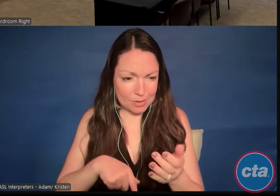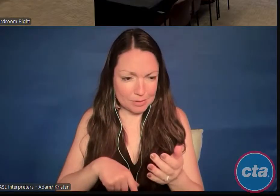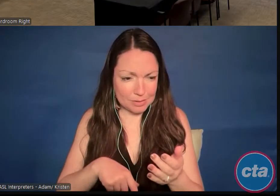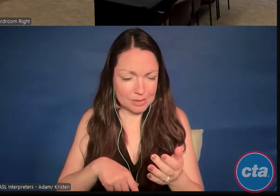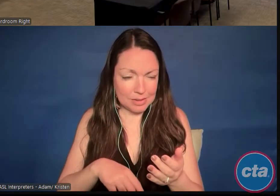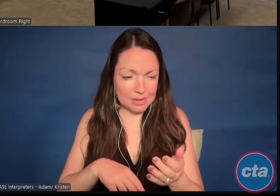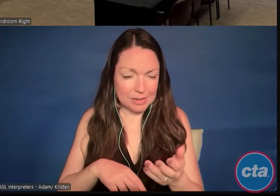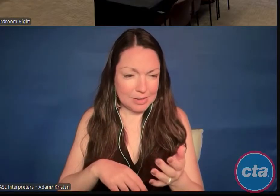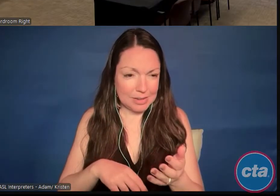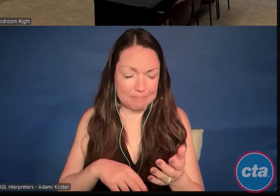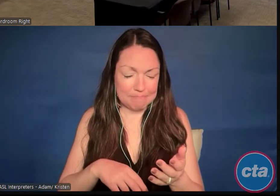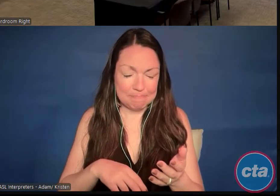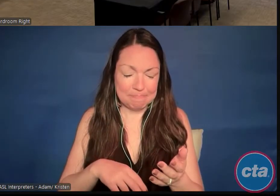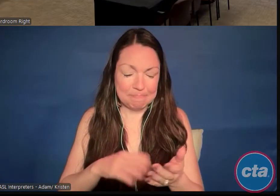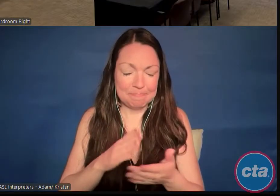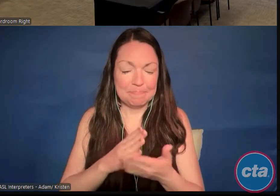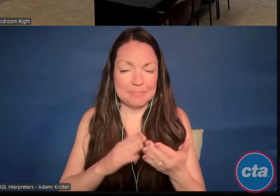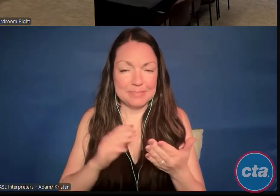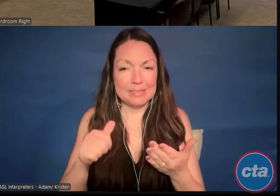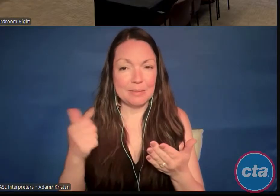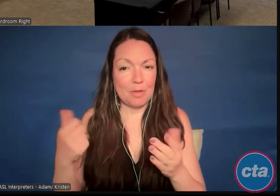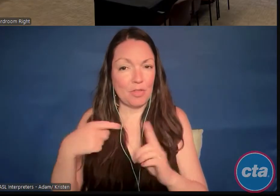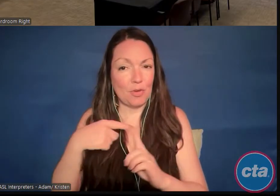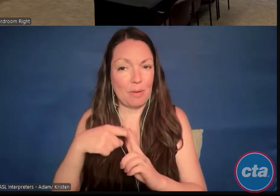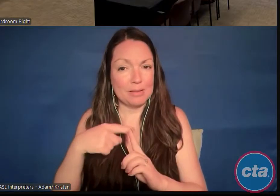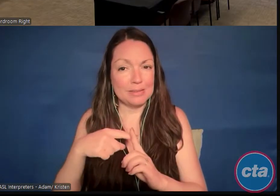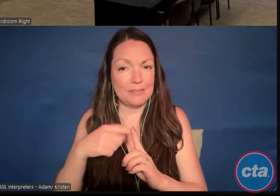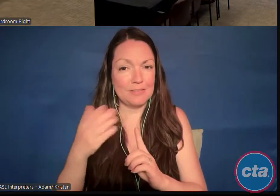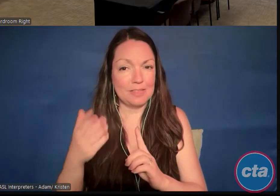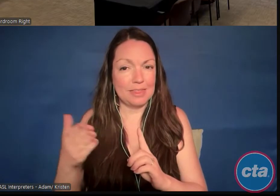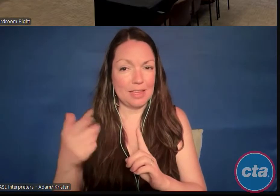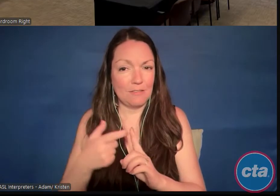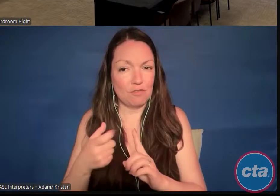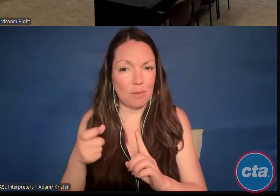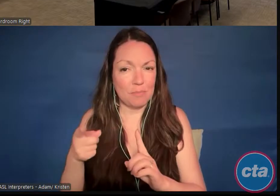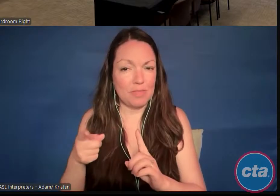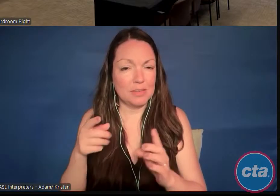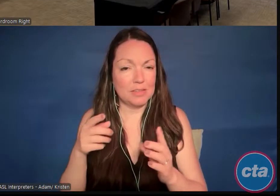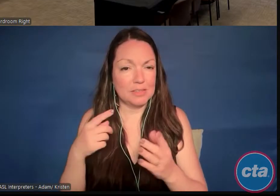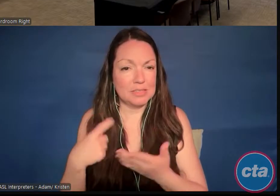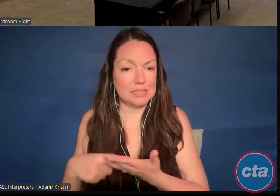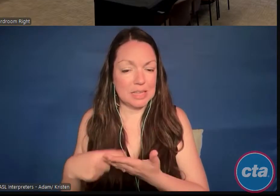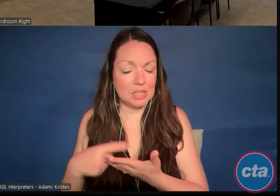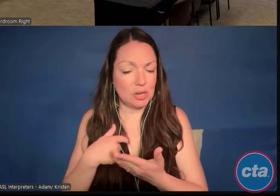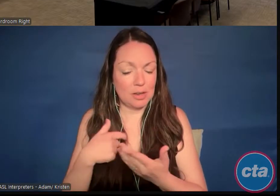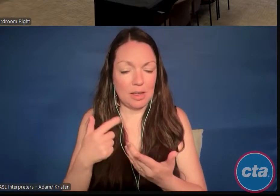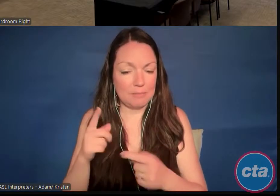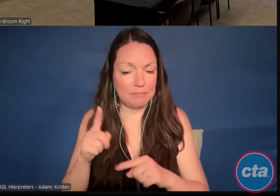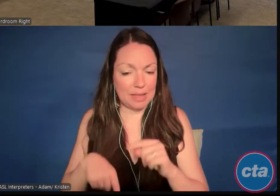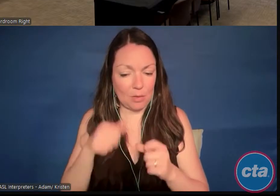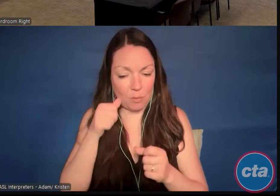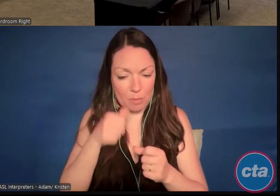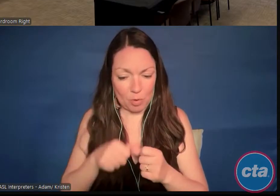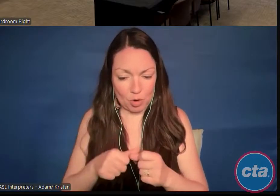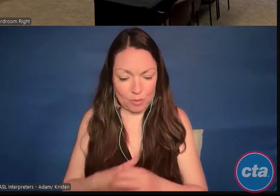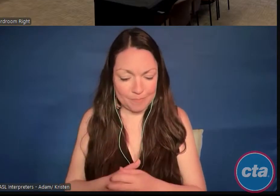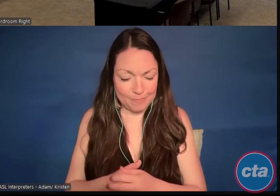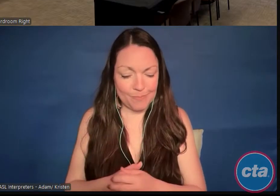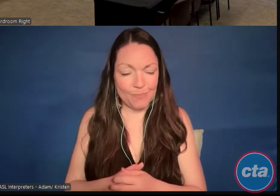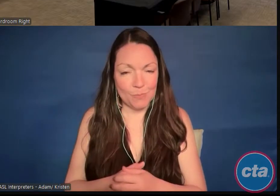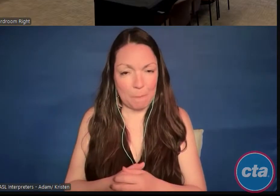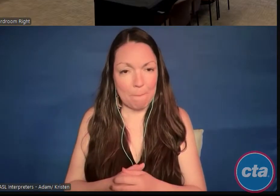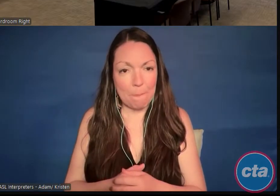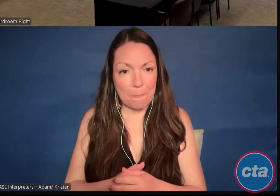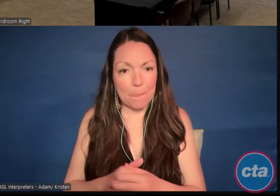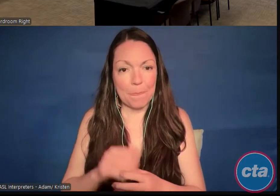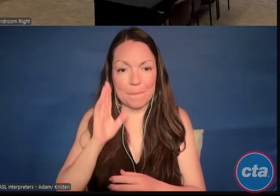was some other positive sentiment that came out of that discussion, and I am struggling to remember what that was. So I'll